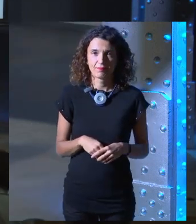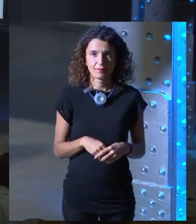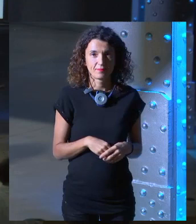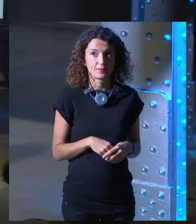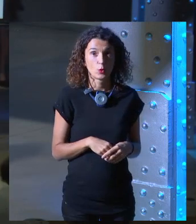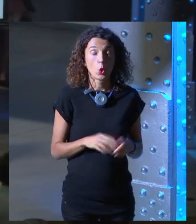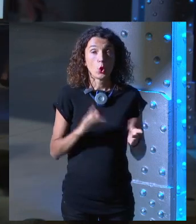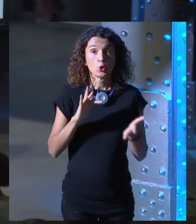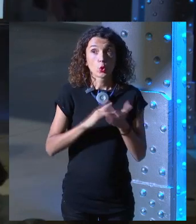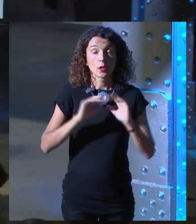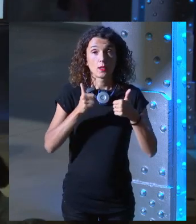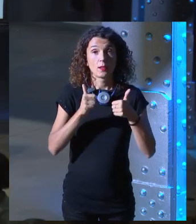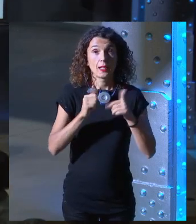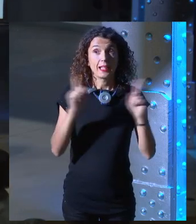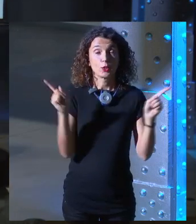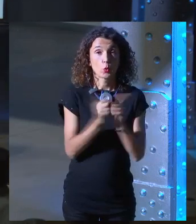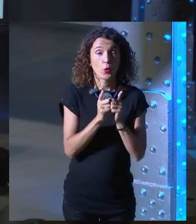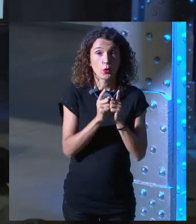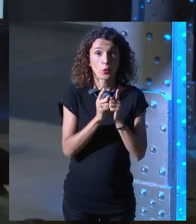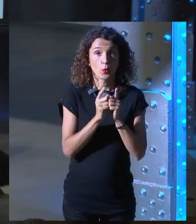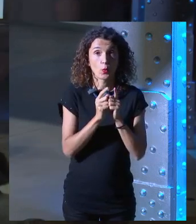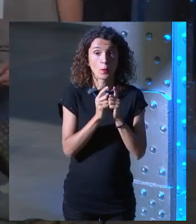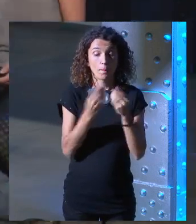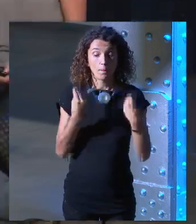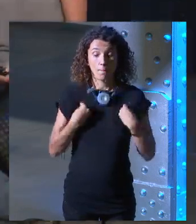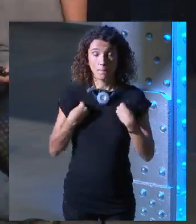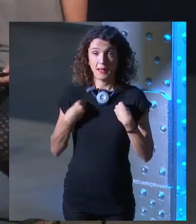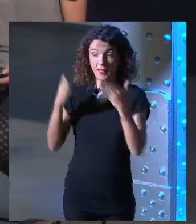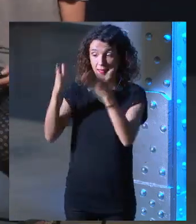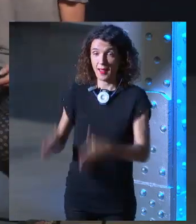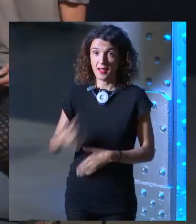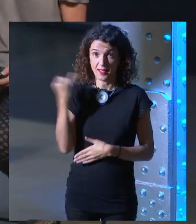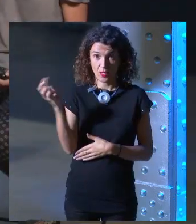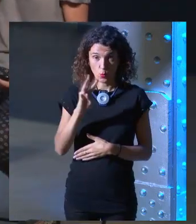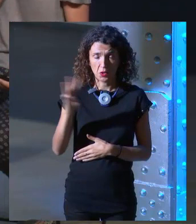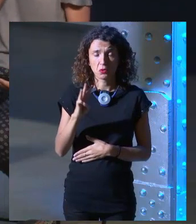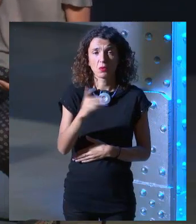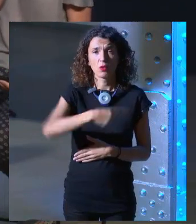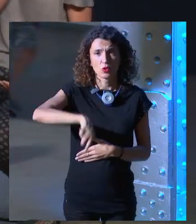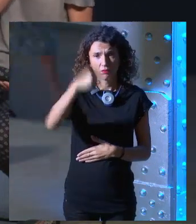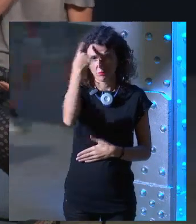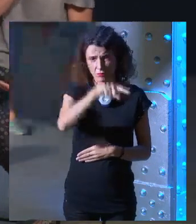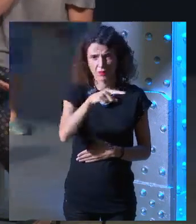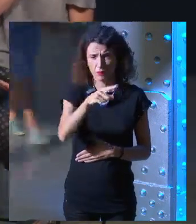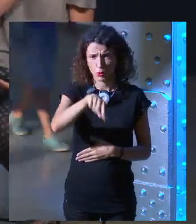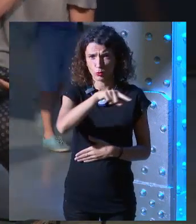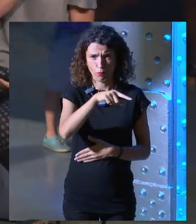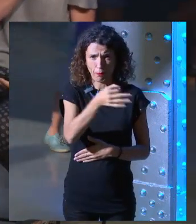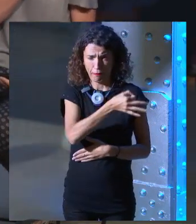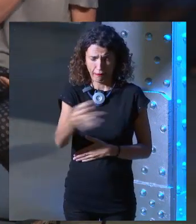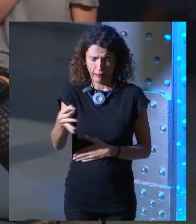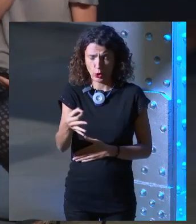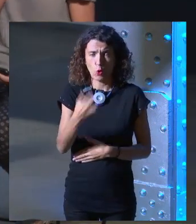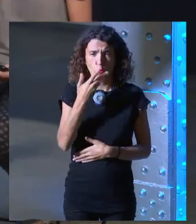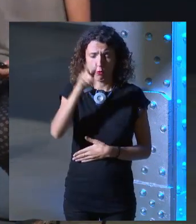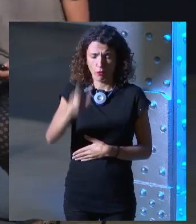Bueno, yo voy a hacer una pequeña... All right, I'll give a very short introduction, and I'm sure all of you know it by heart,